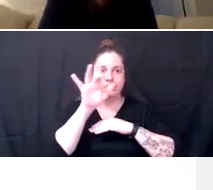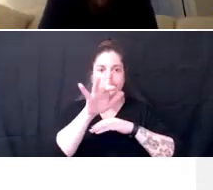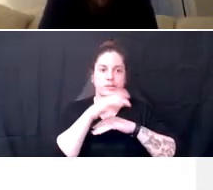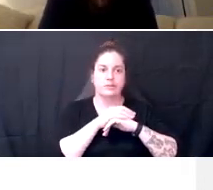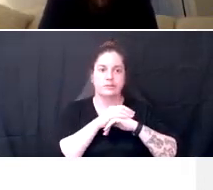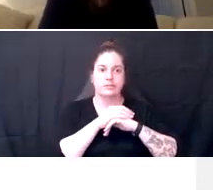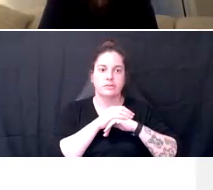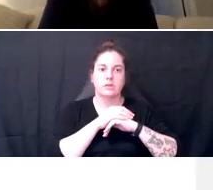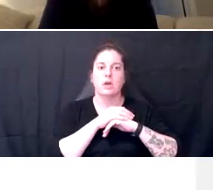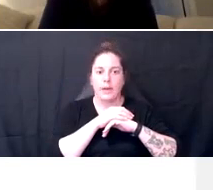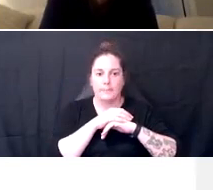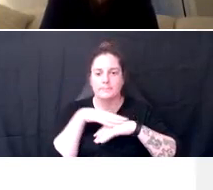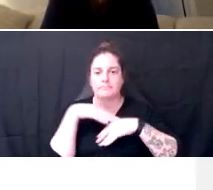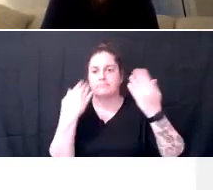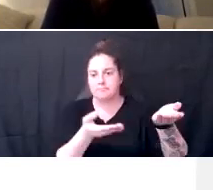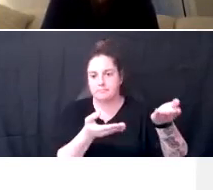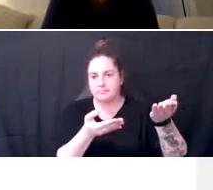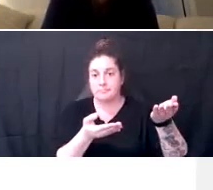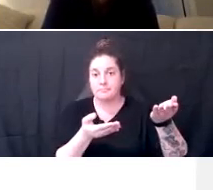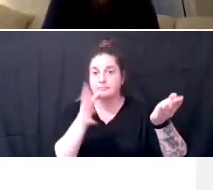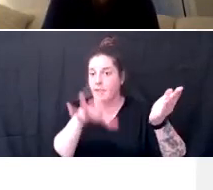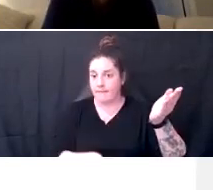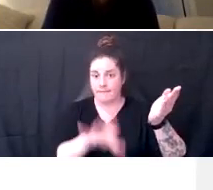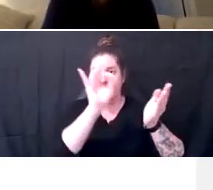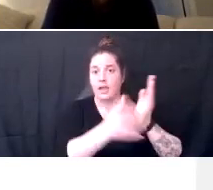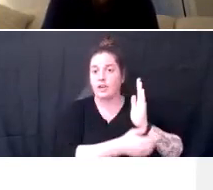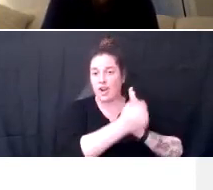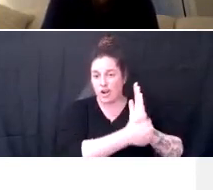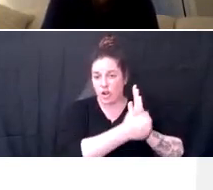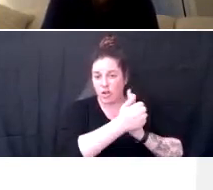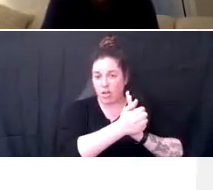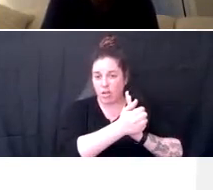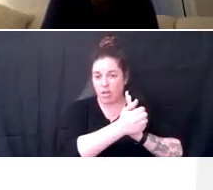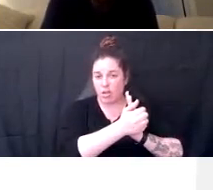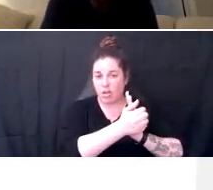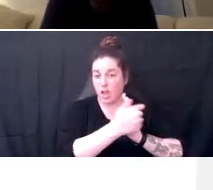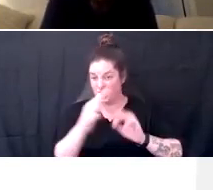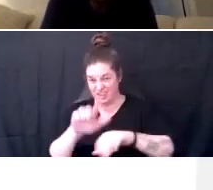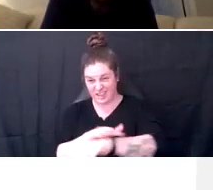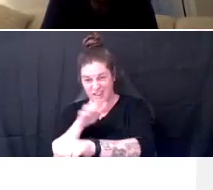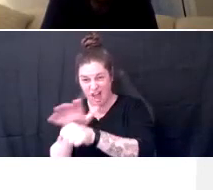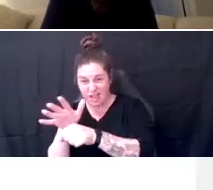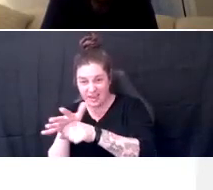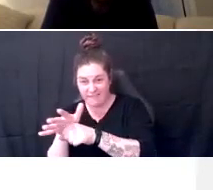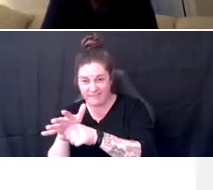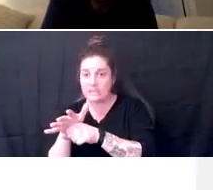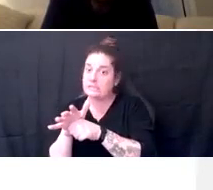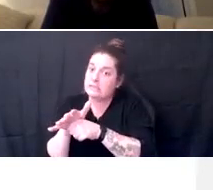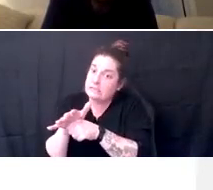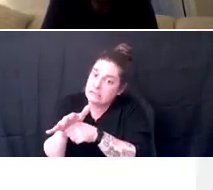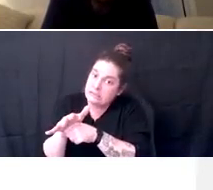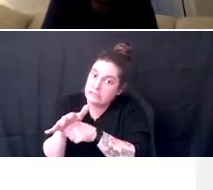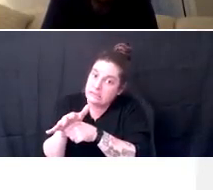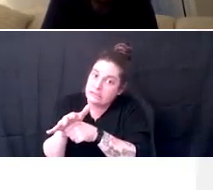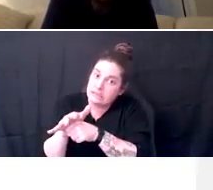All right. So you see, I found an article. Now the question is it long enough? So uh, the nice